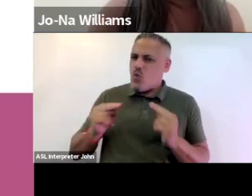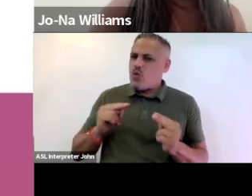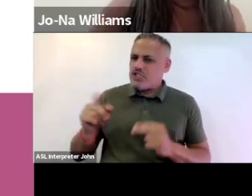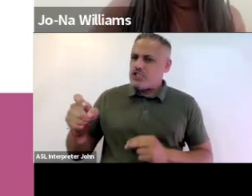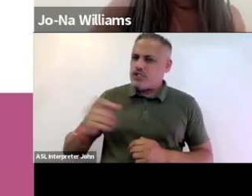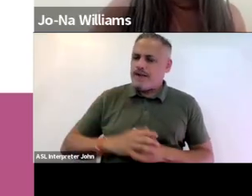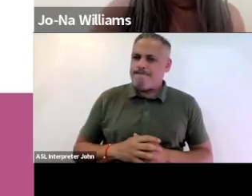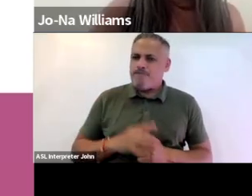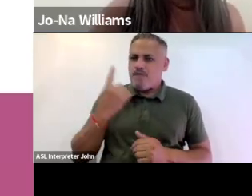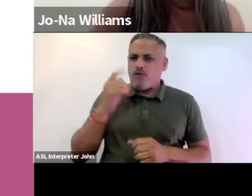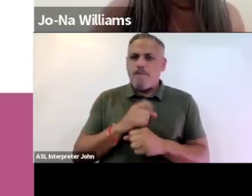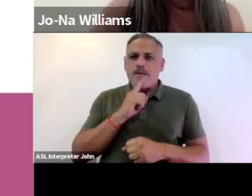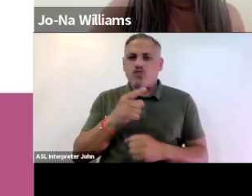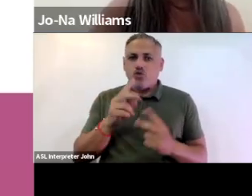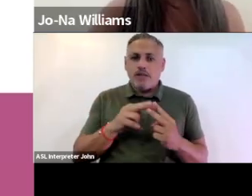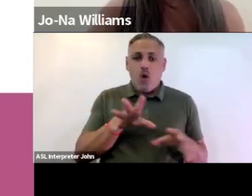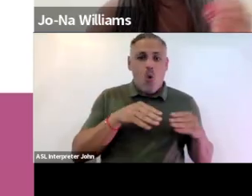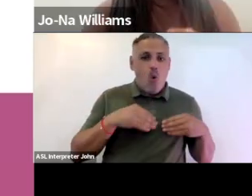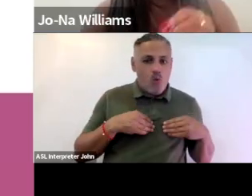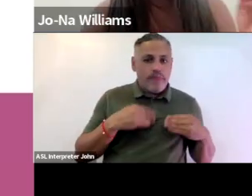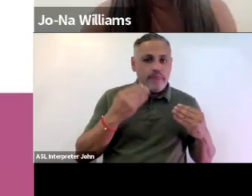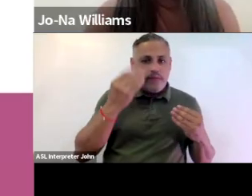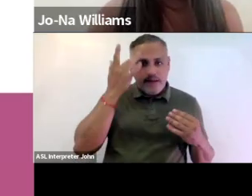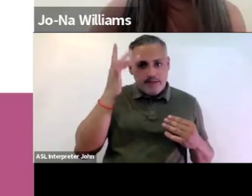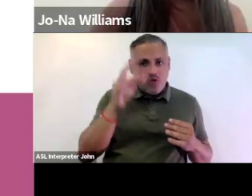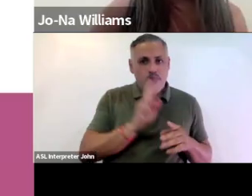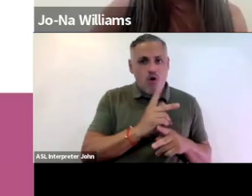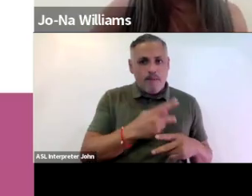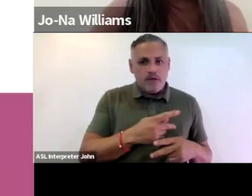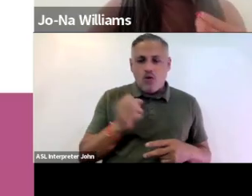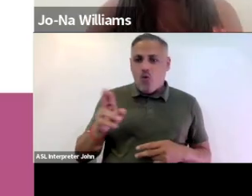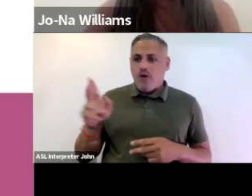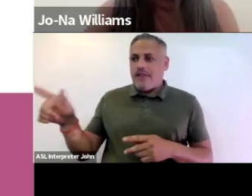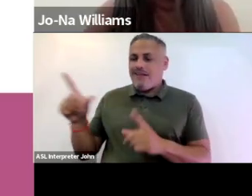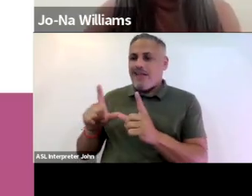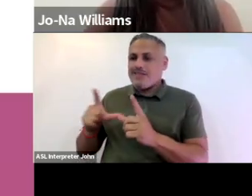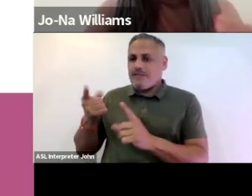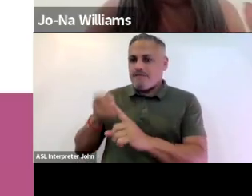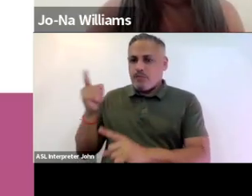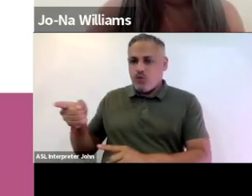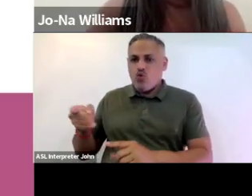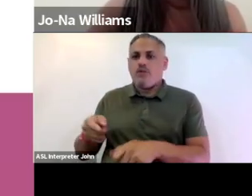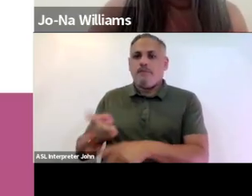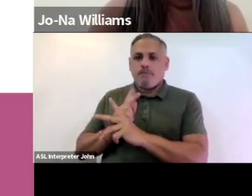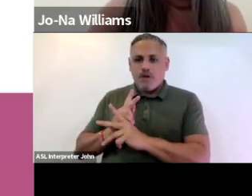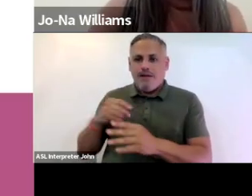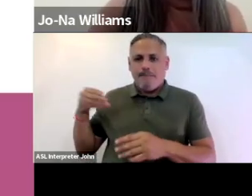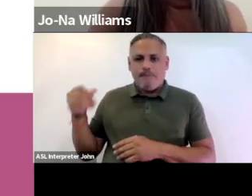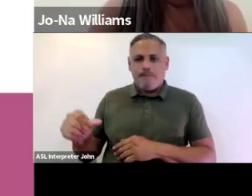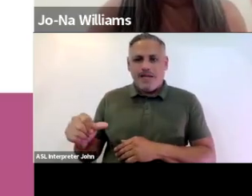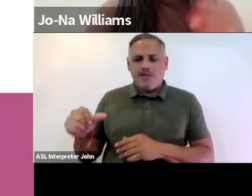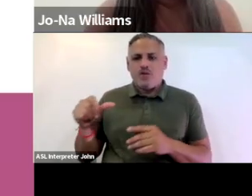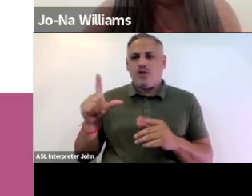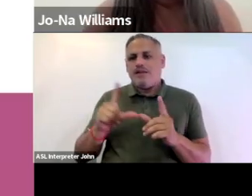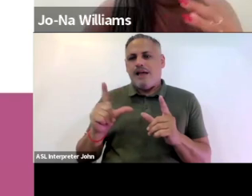negotiating to make sure that you either own that piece of intellectual property or they're licensing it from you and paying you a